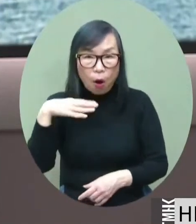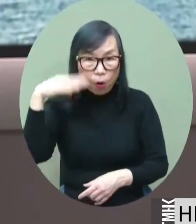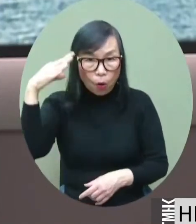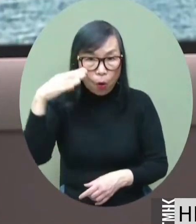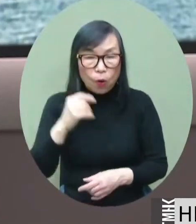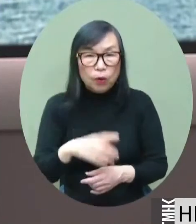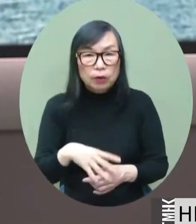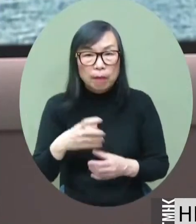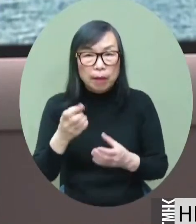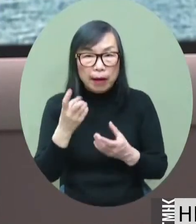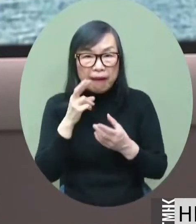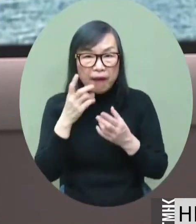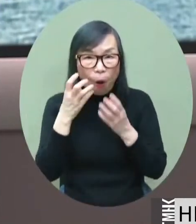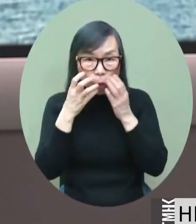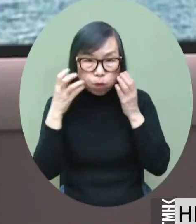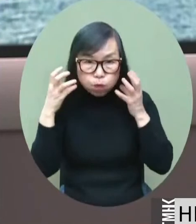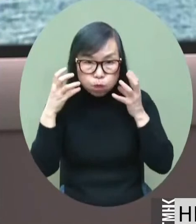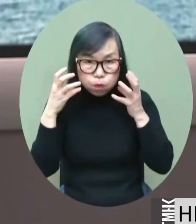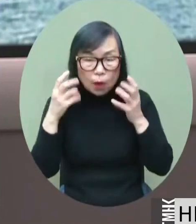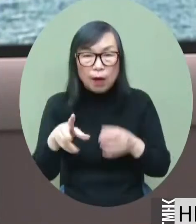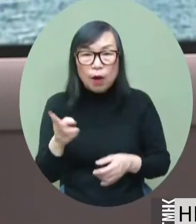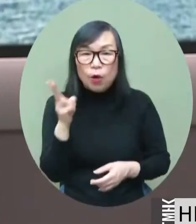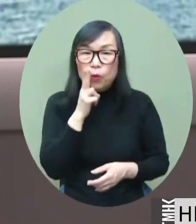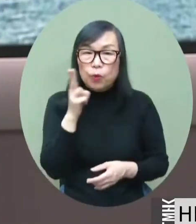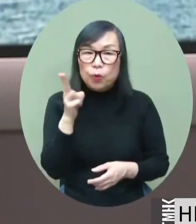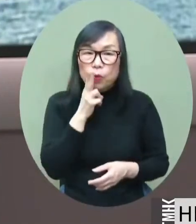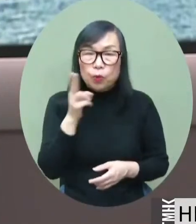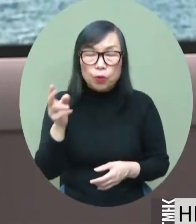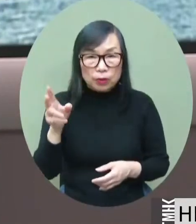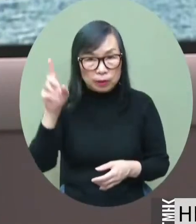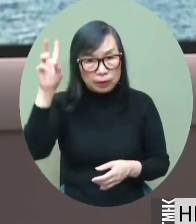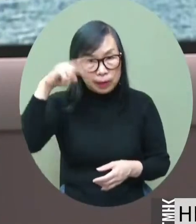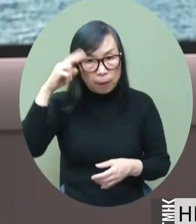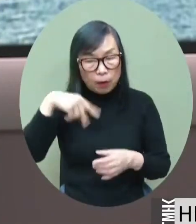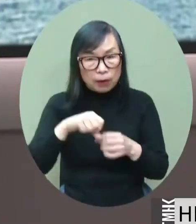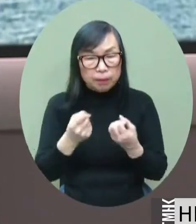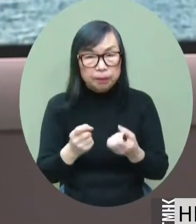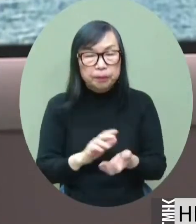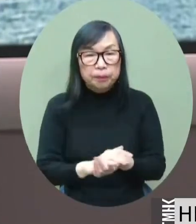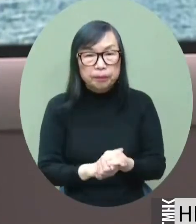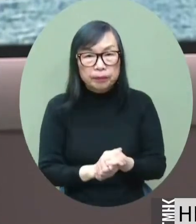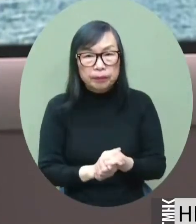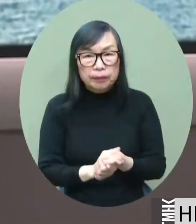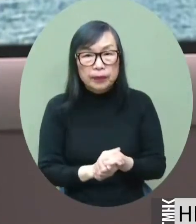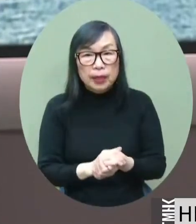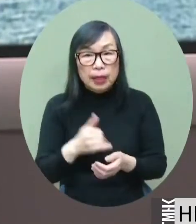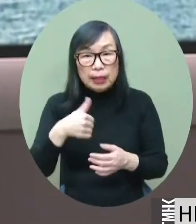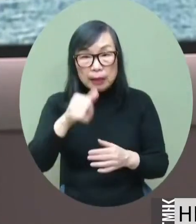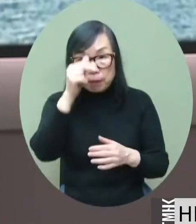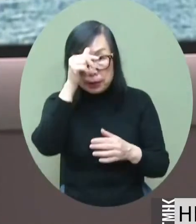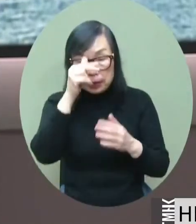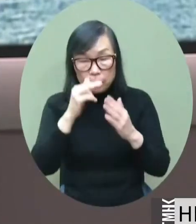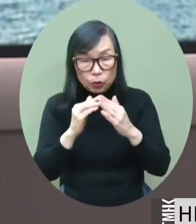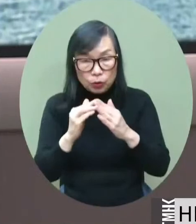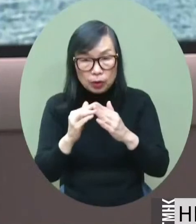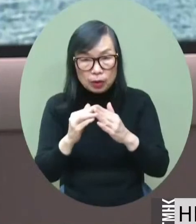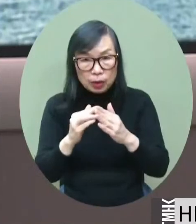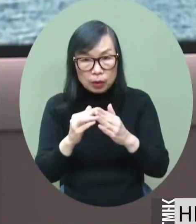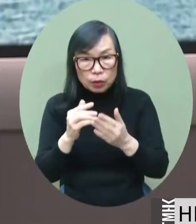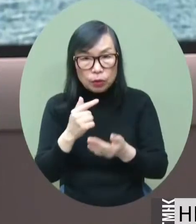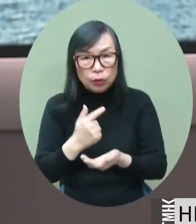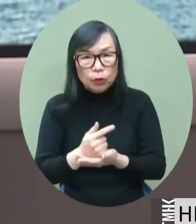and hypertension. He was obese and was a smoker. When he was